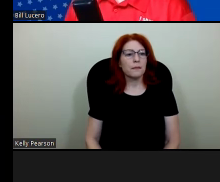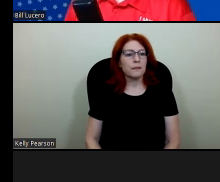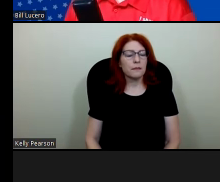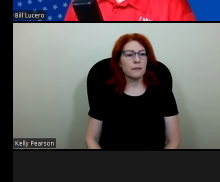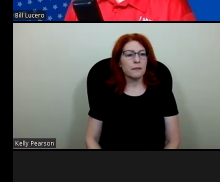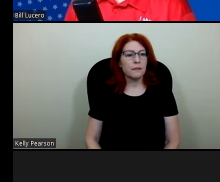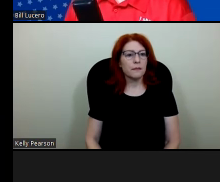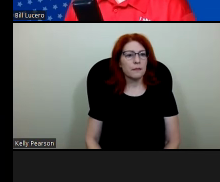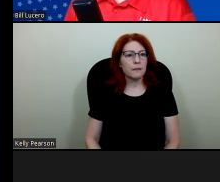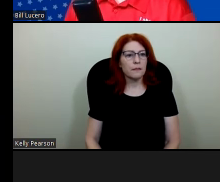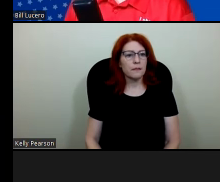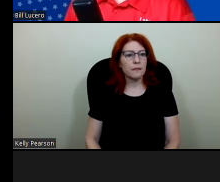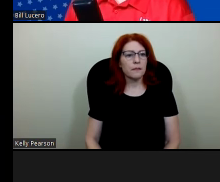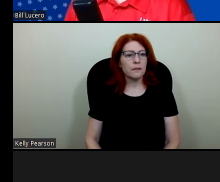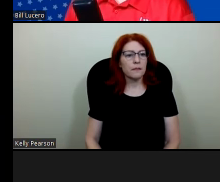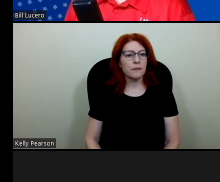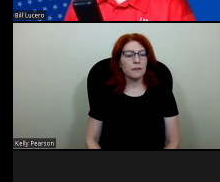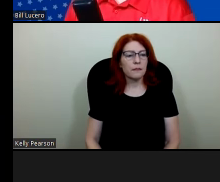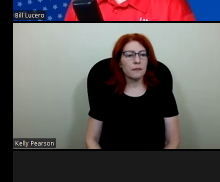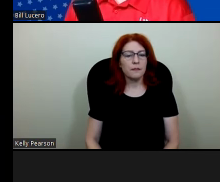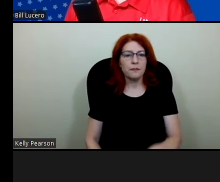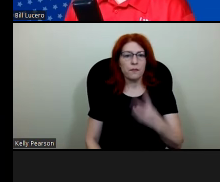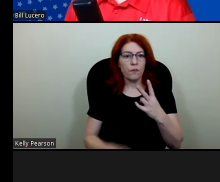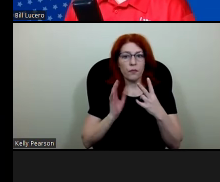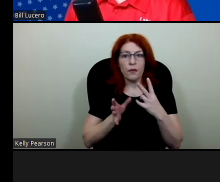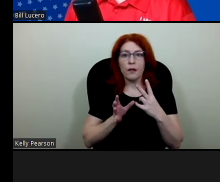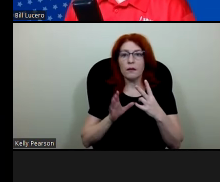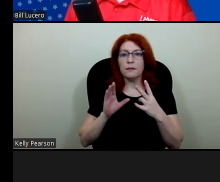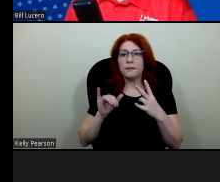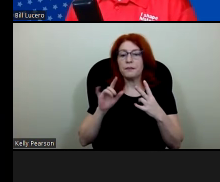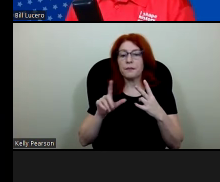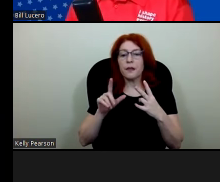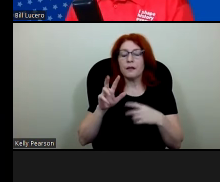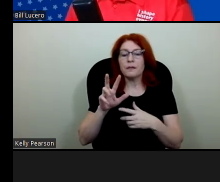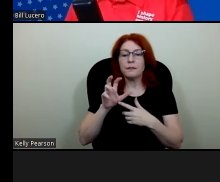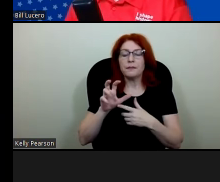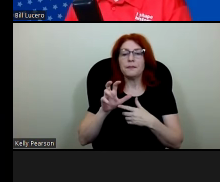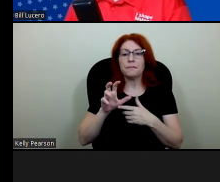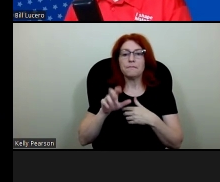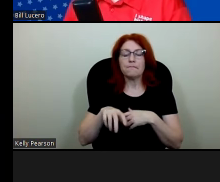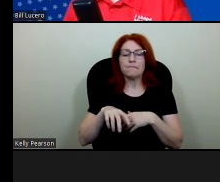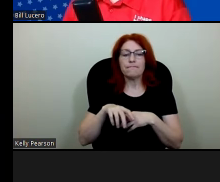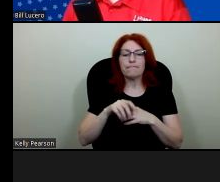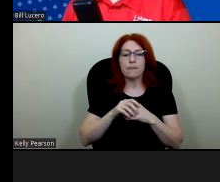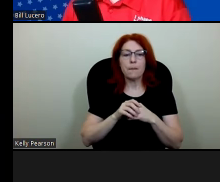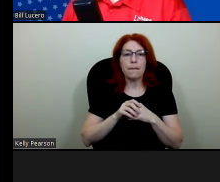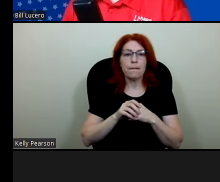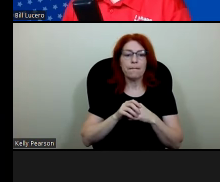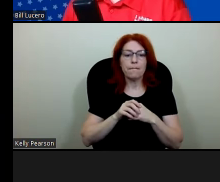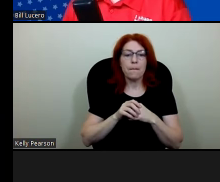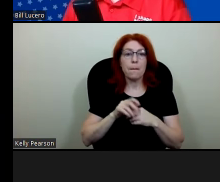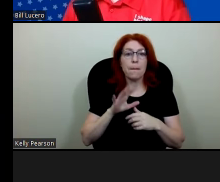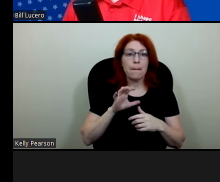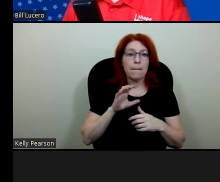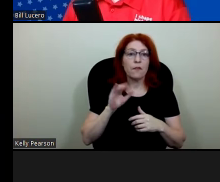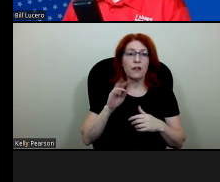we have 2 left in civil engagement. We have 300 in civic engagement, 500 in